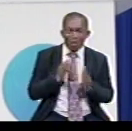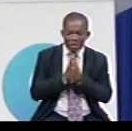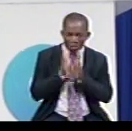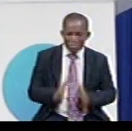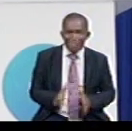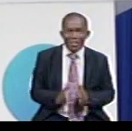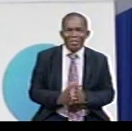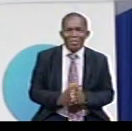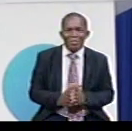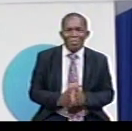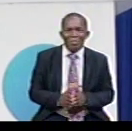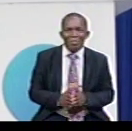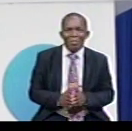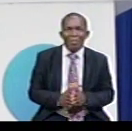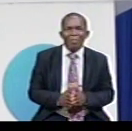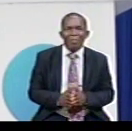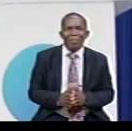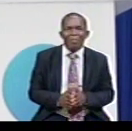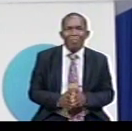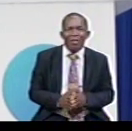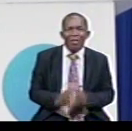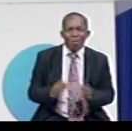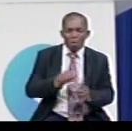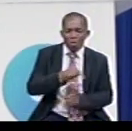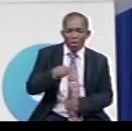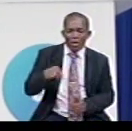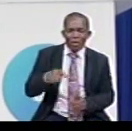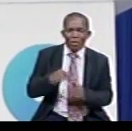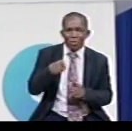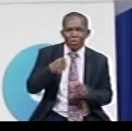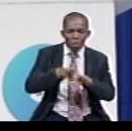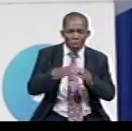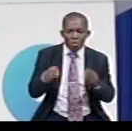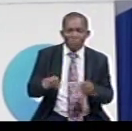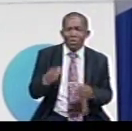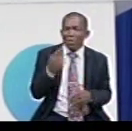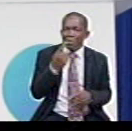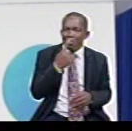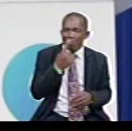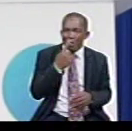It is what you open your mouth to tell the Lord that the Lord hears and